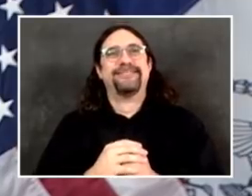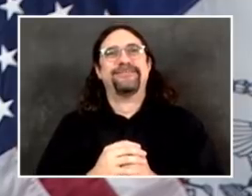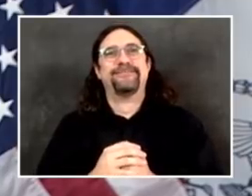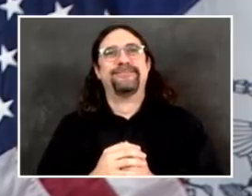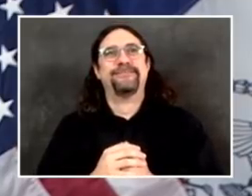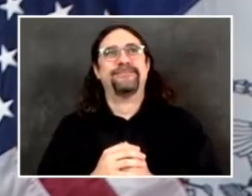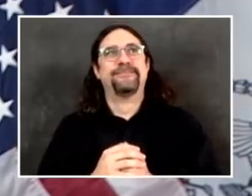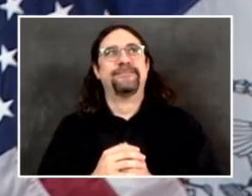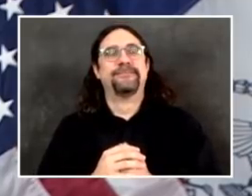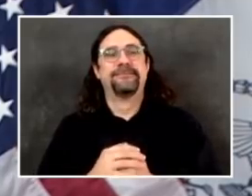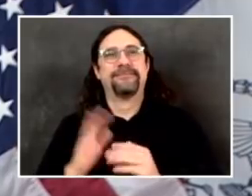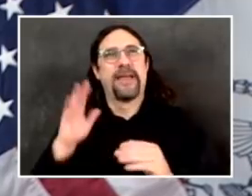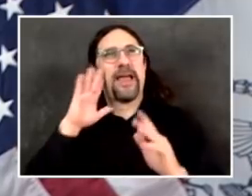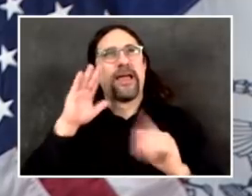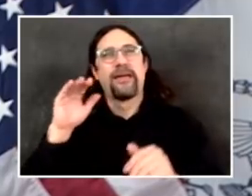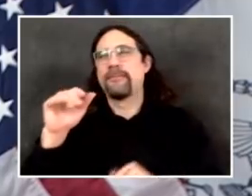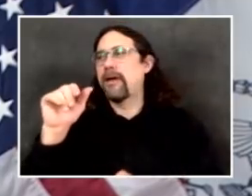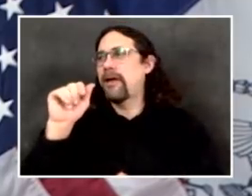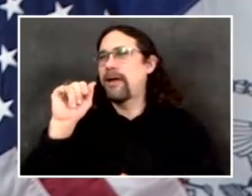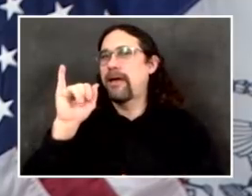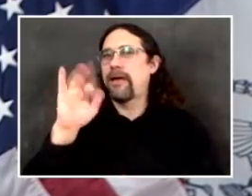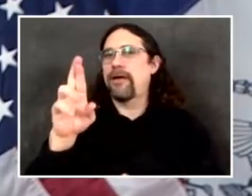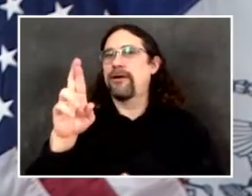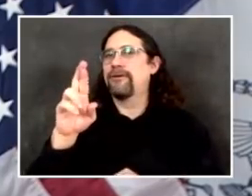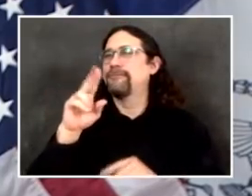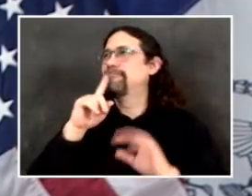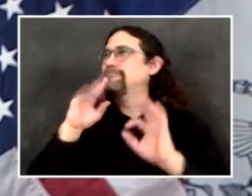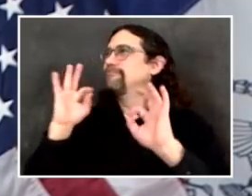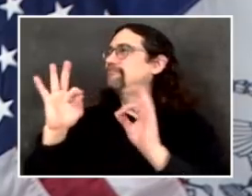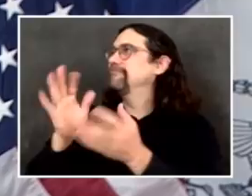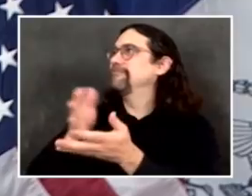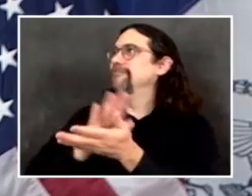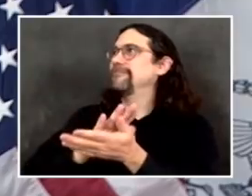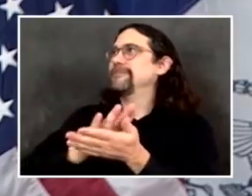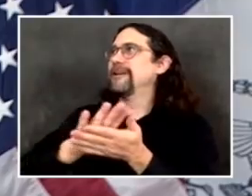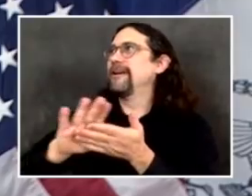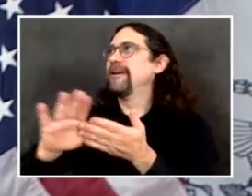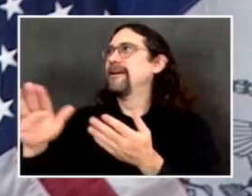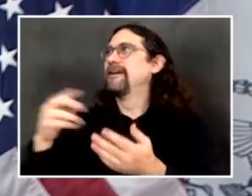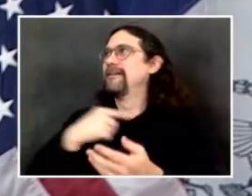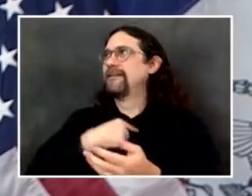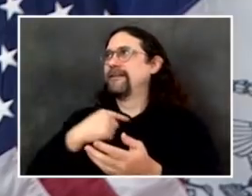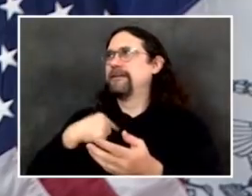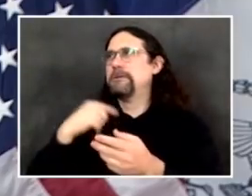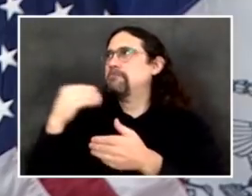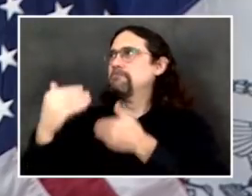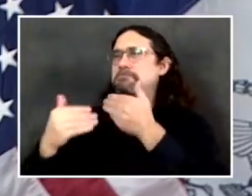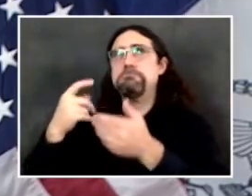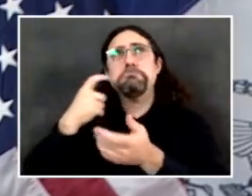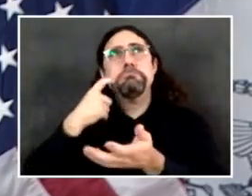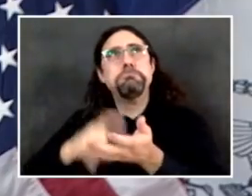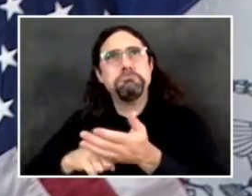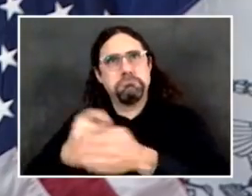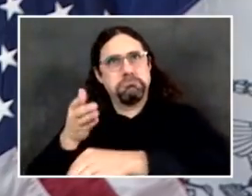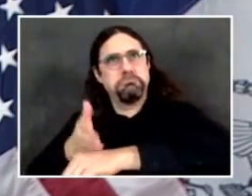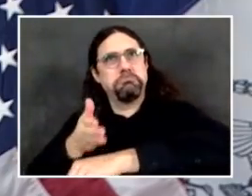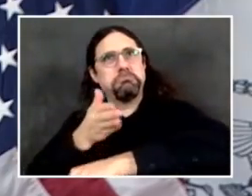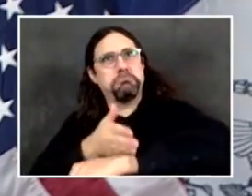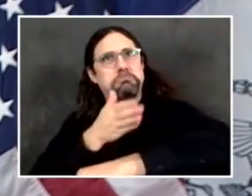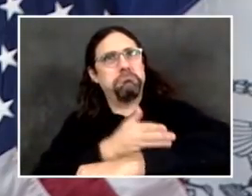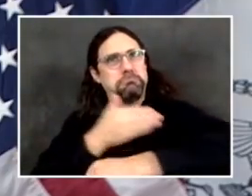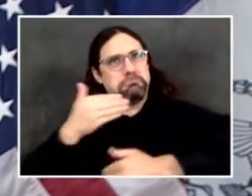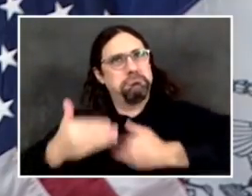progress. And that's a good feeling every day when we think things are getting a little bit better and we see some real evidence of